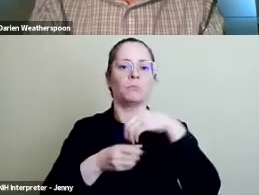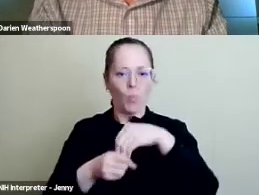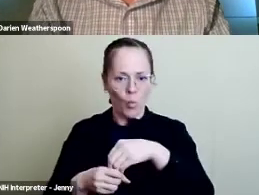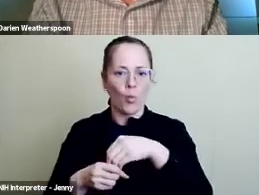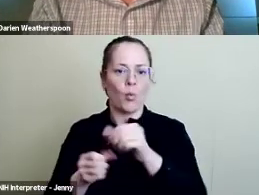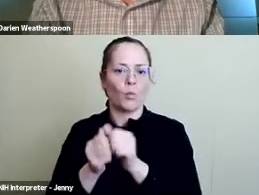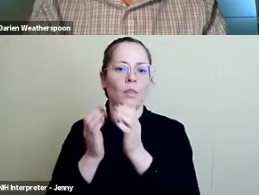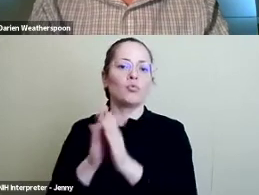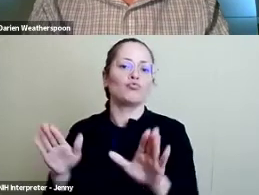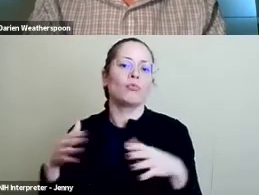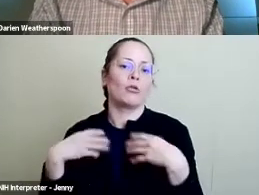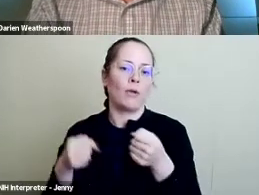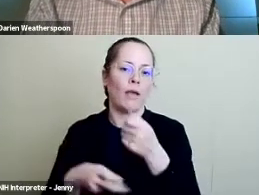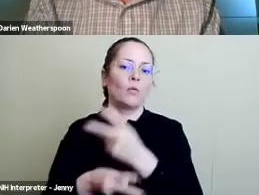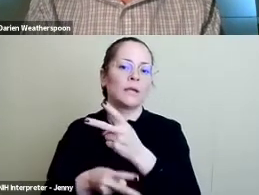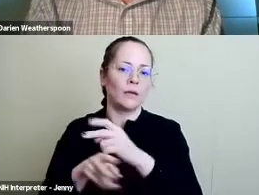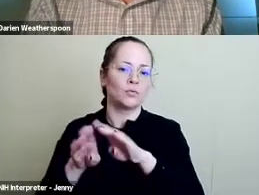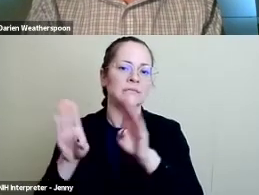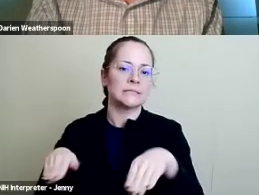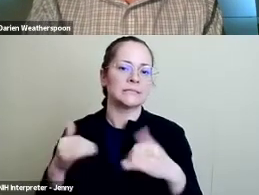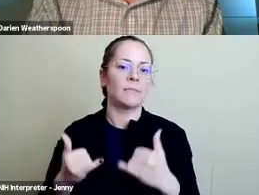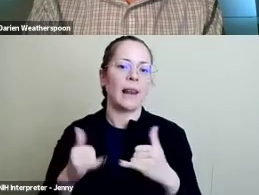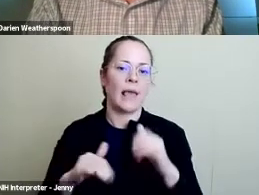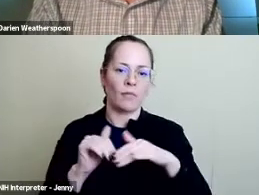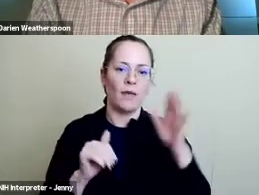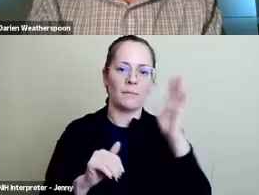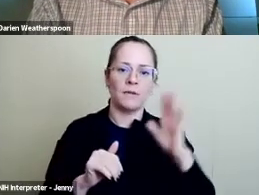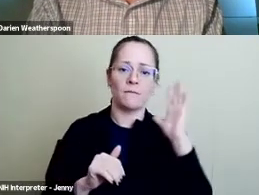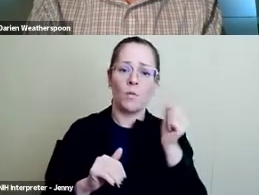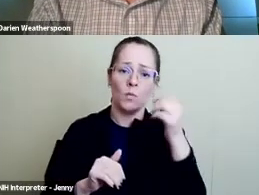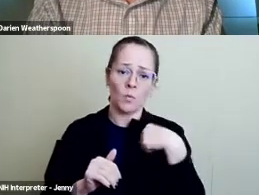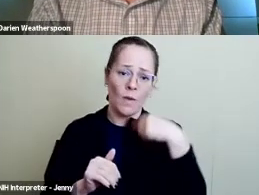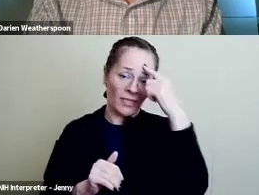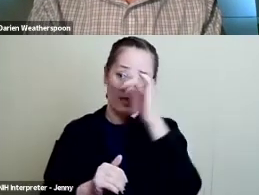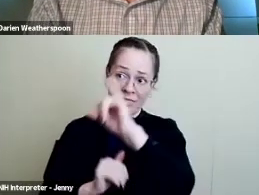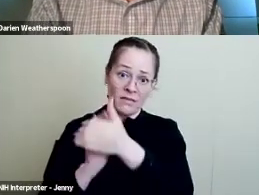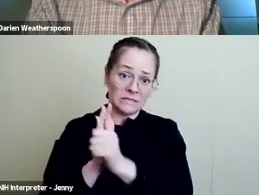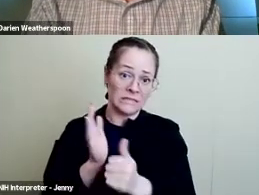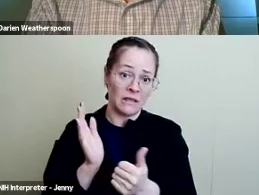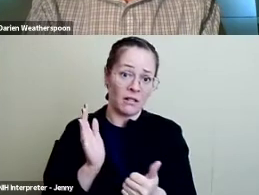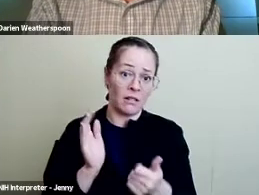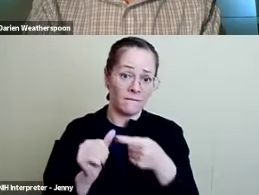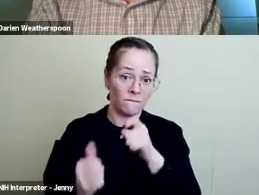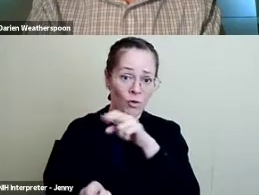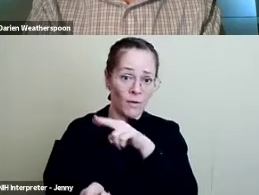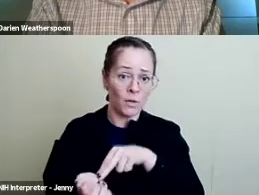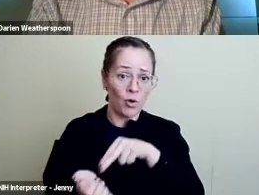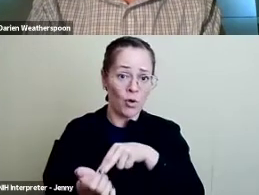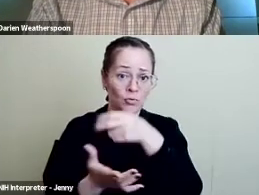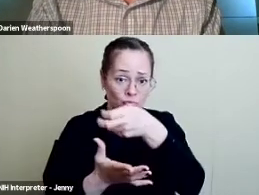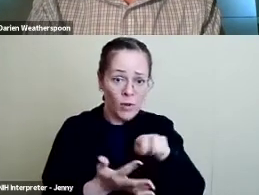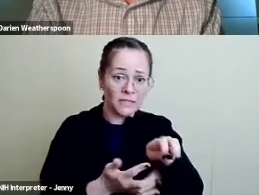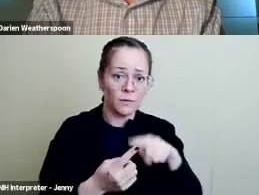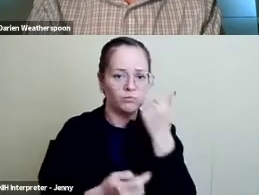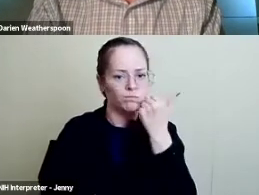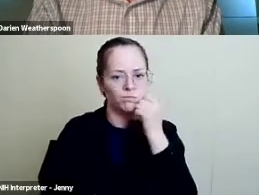healthcare system. And so I think the skill sets that nurses bring could definitely transition to